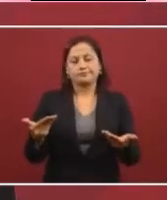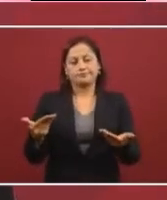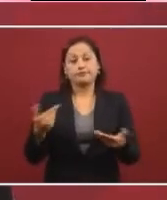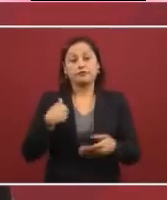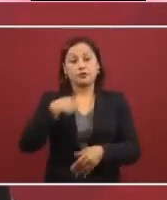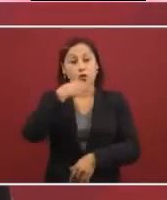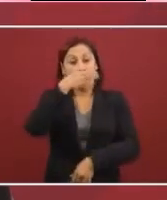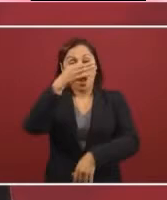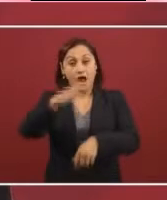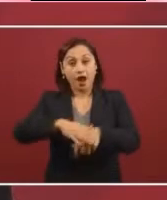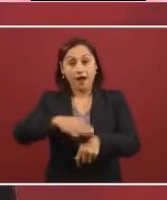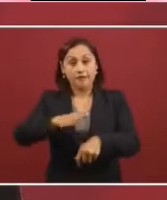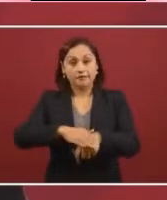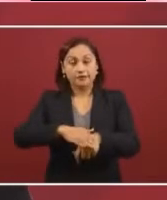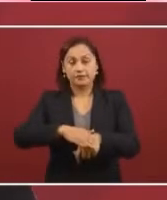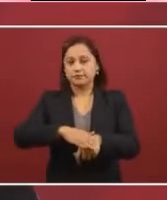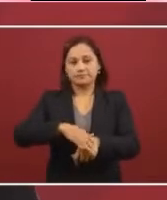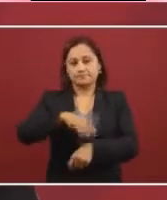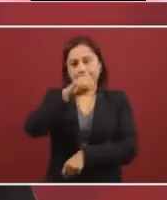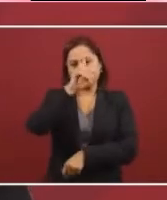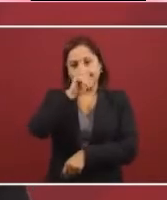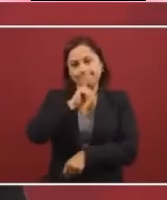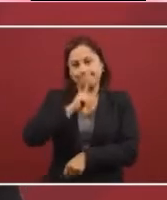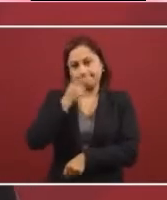because of the spectatorship,